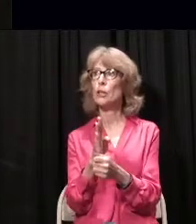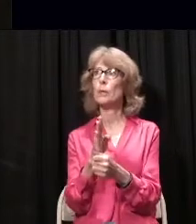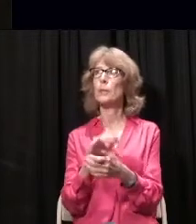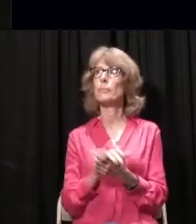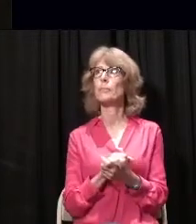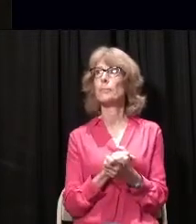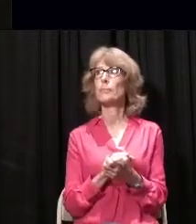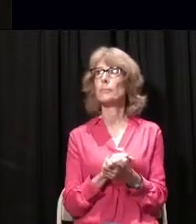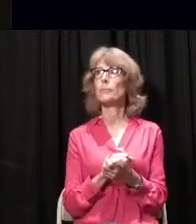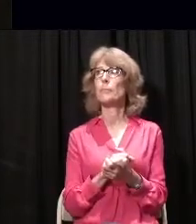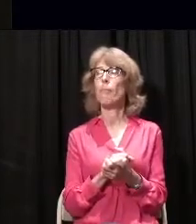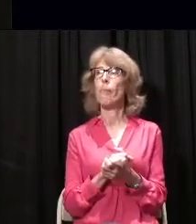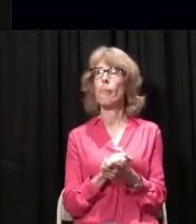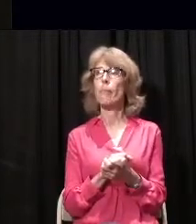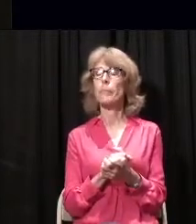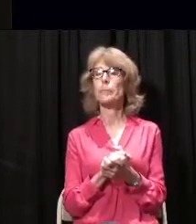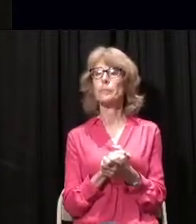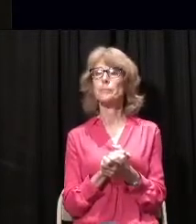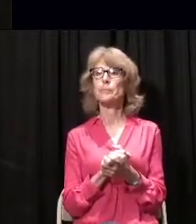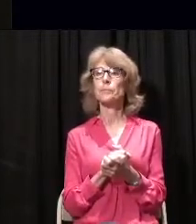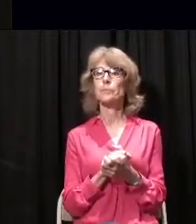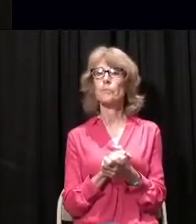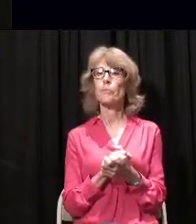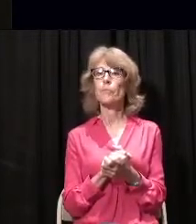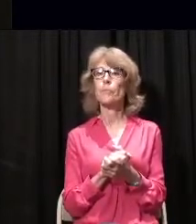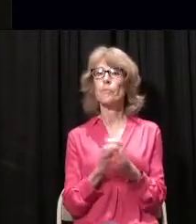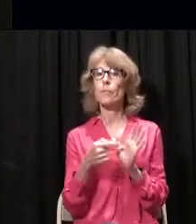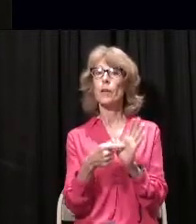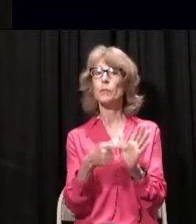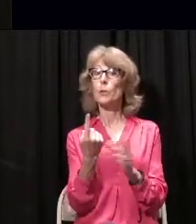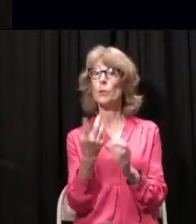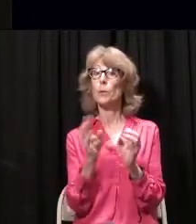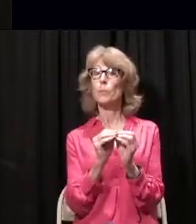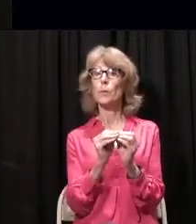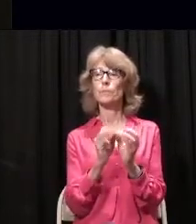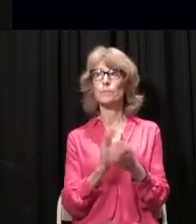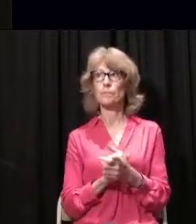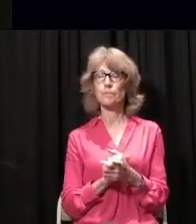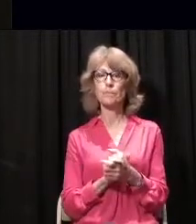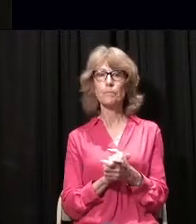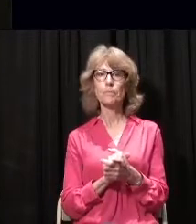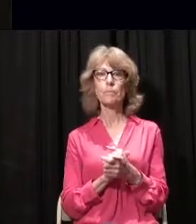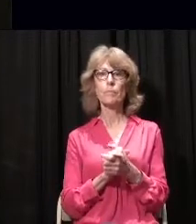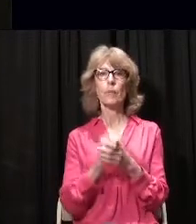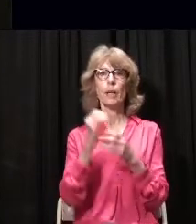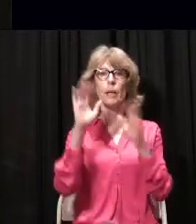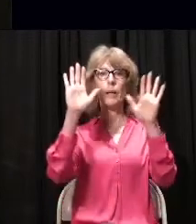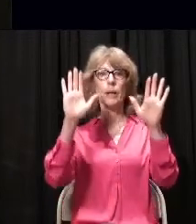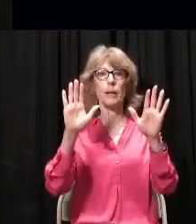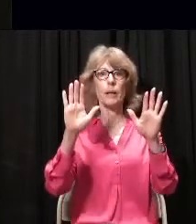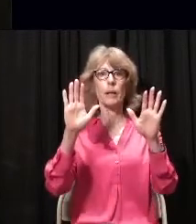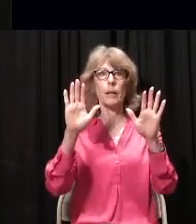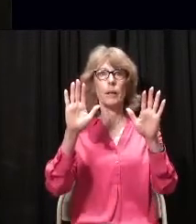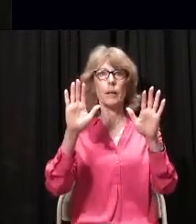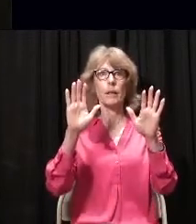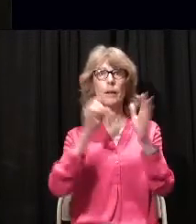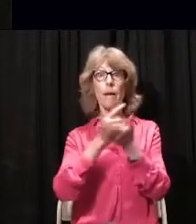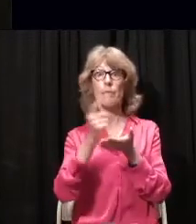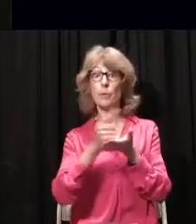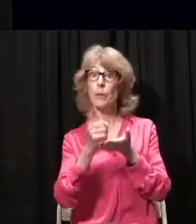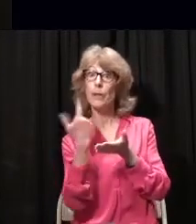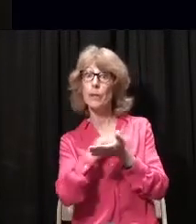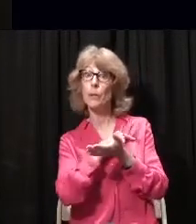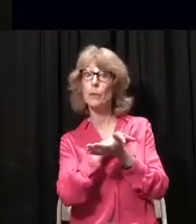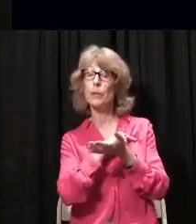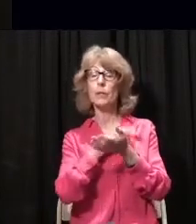job as well. And one more I'll show you, obviously last but not least, but every week when we sing these songs and hear just great